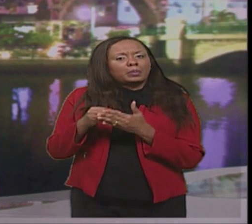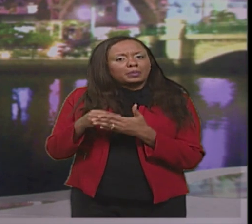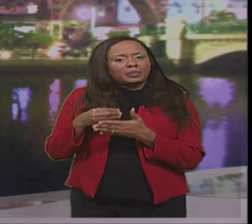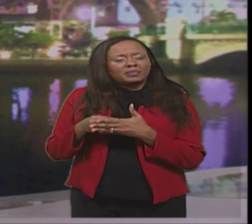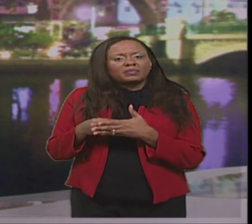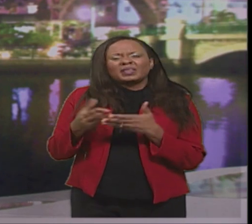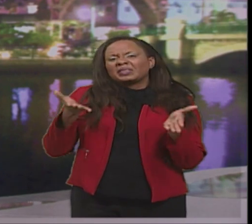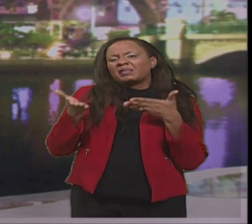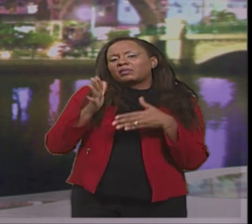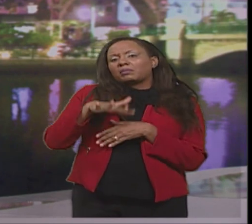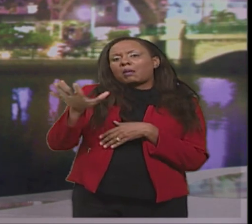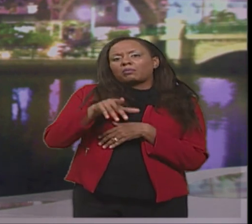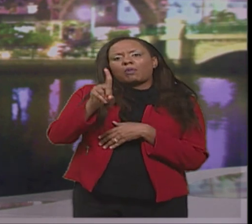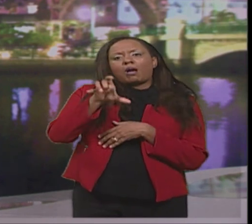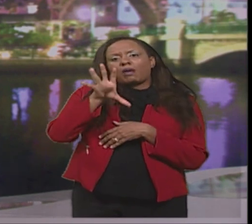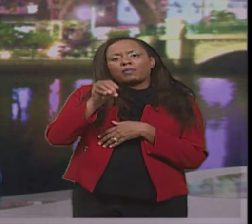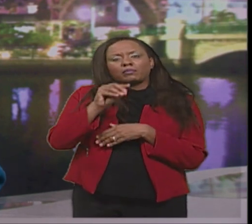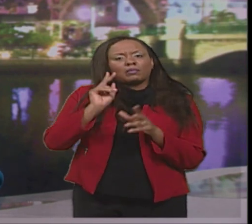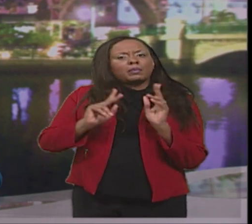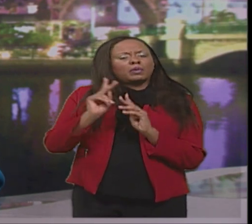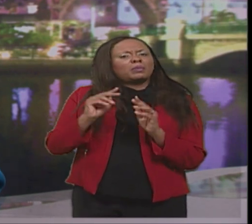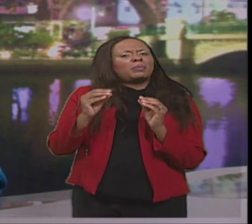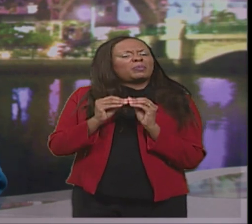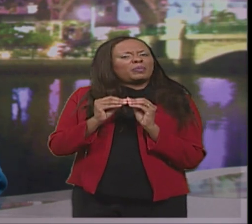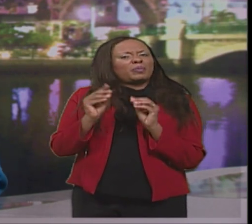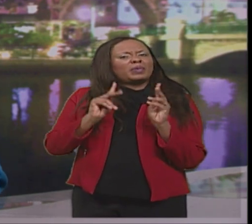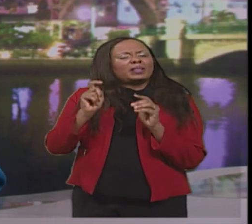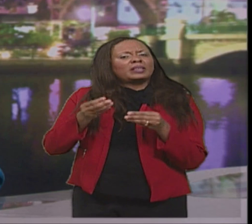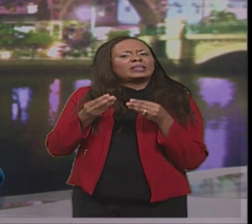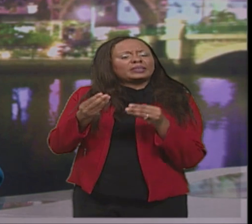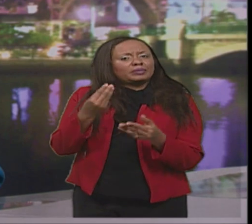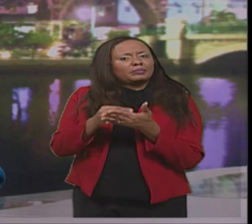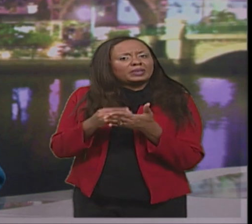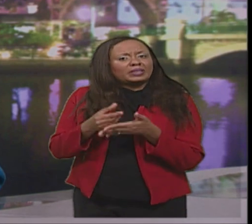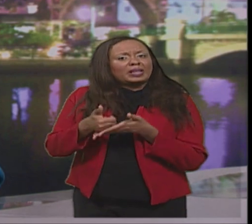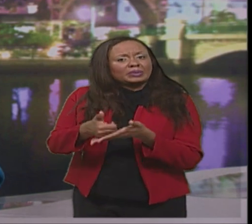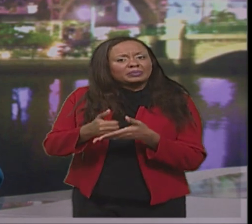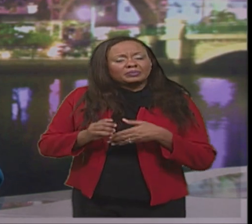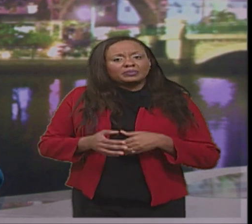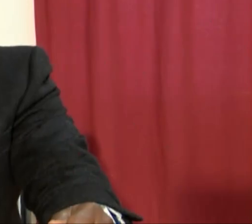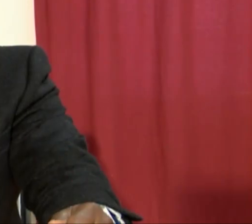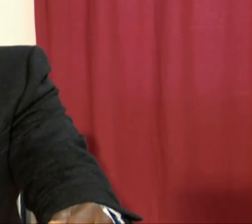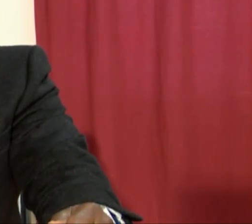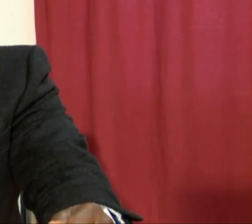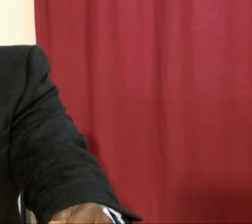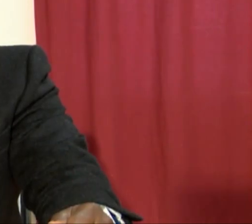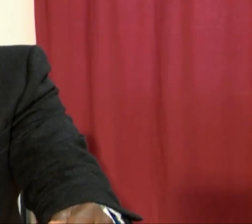serves about 150 people, he stressed the need for more monetary donors. We are looking